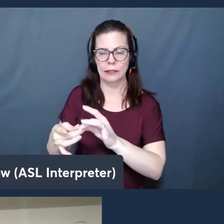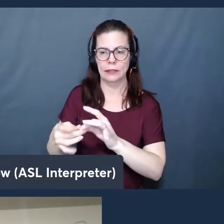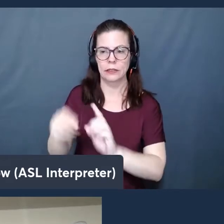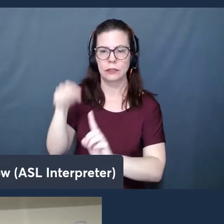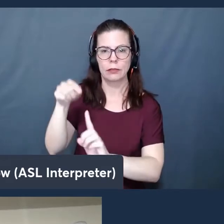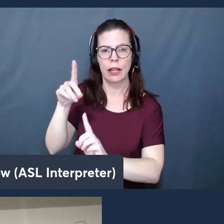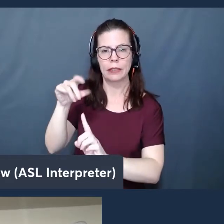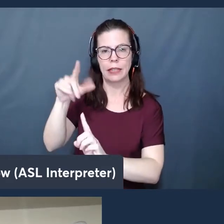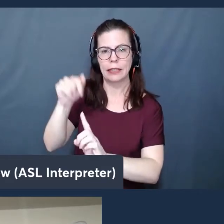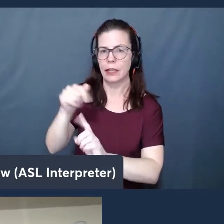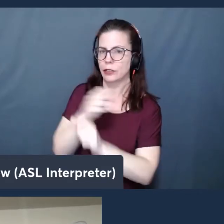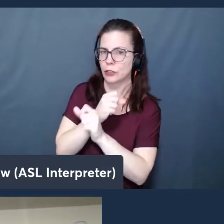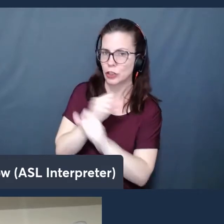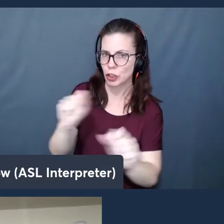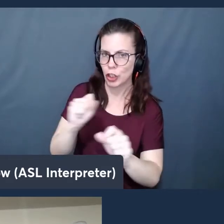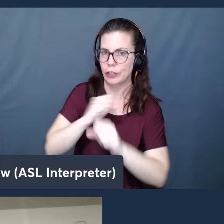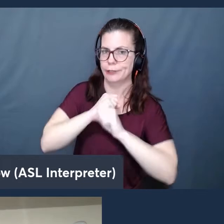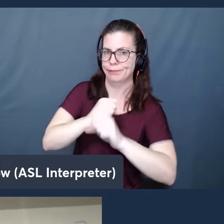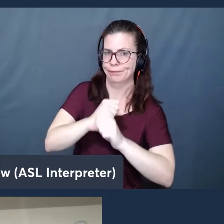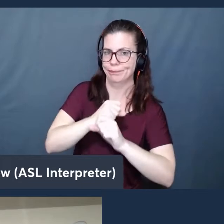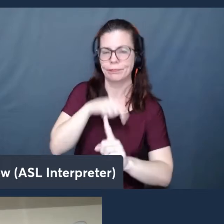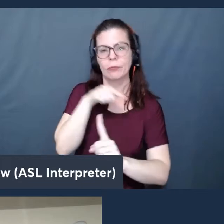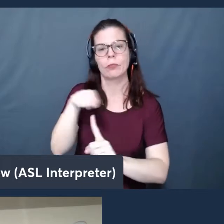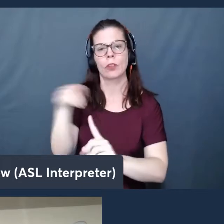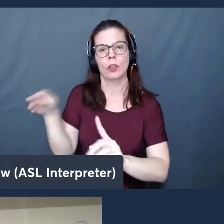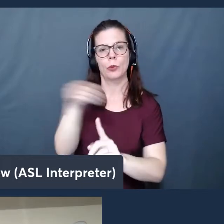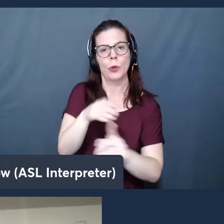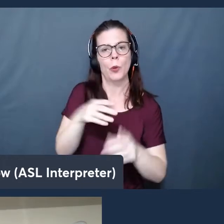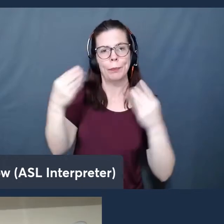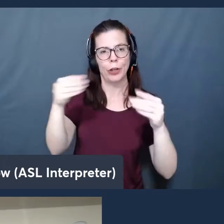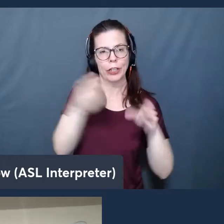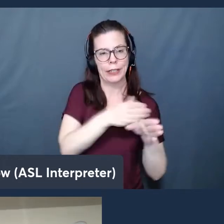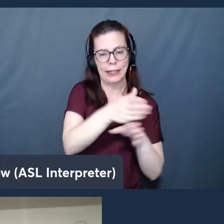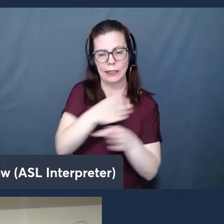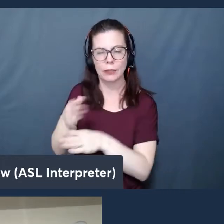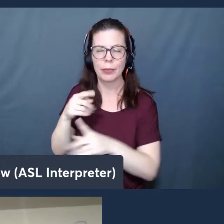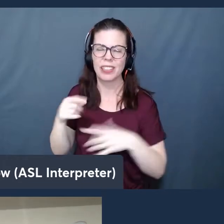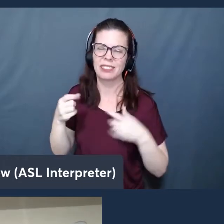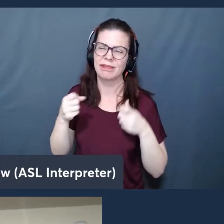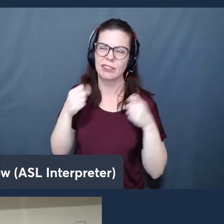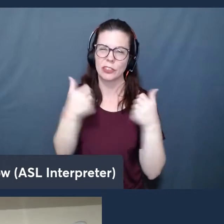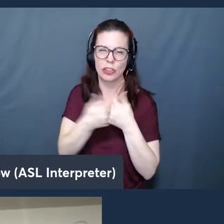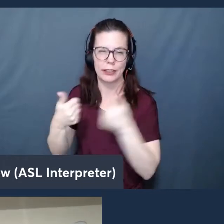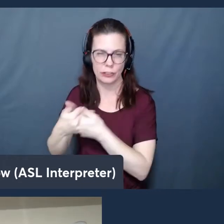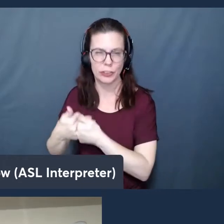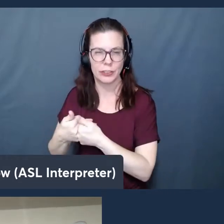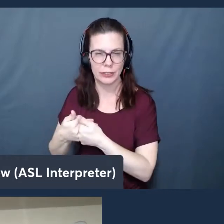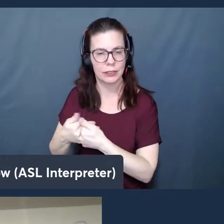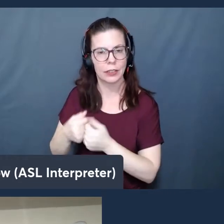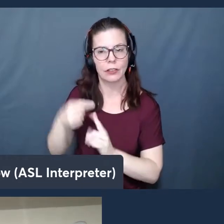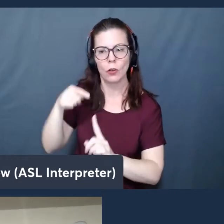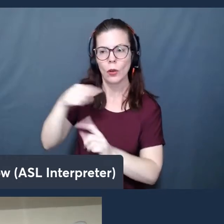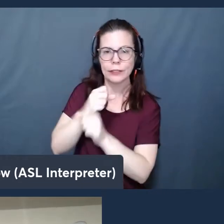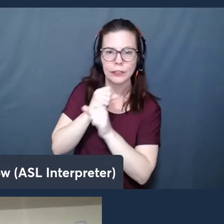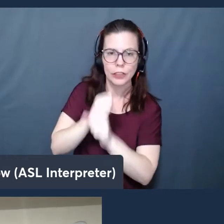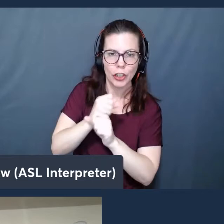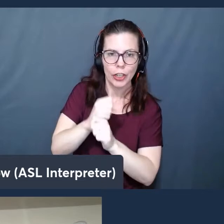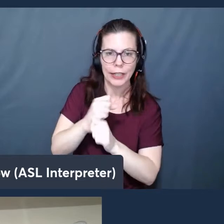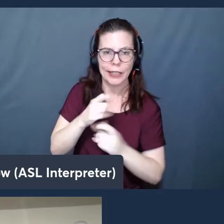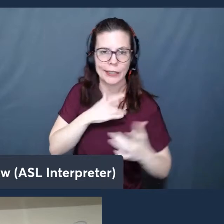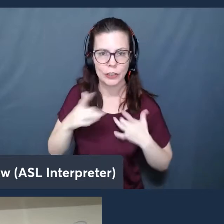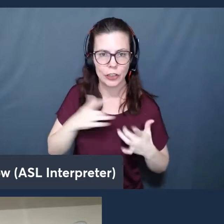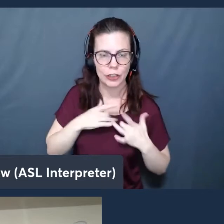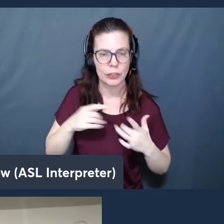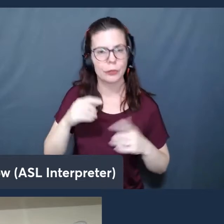data securely across the marketing ecosystem, but are facing a number of challenges as it relates to security concerns and